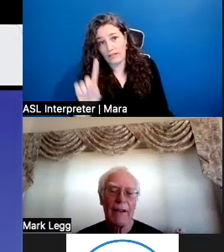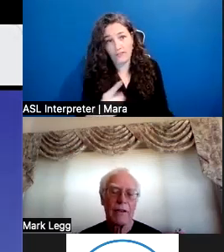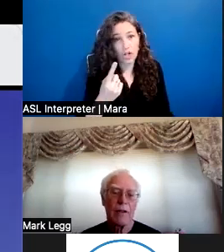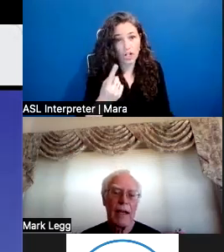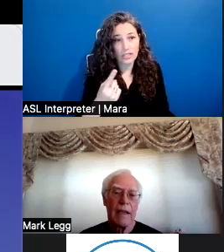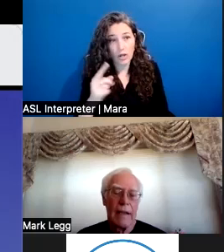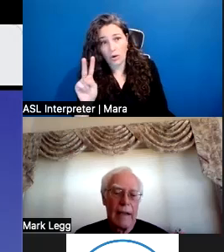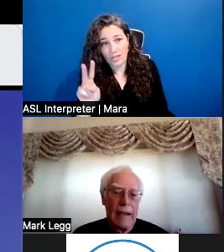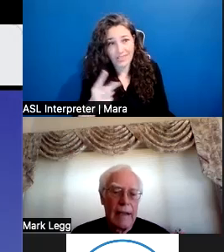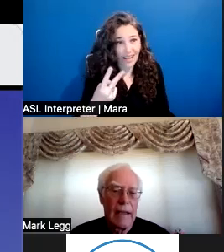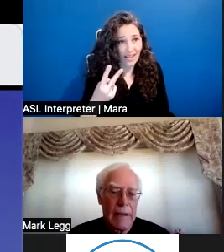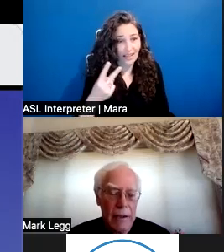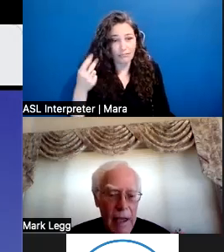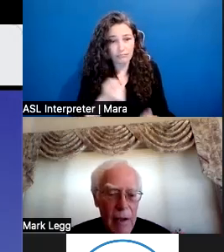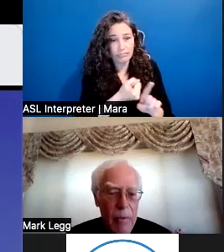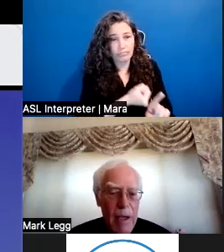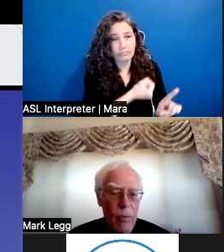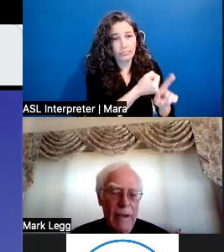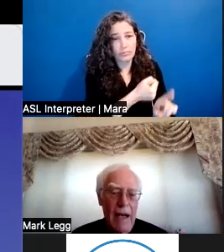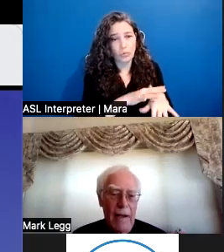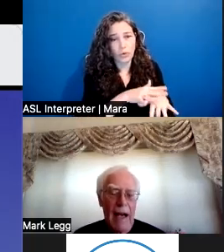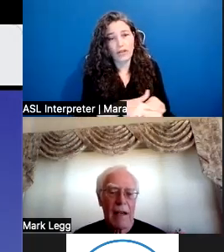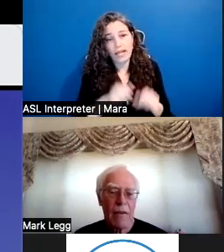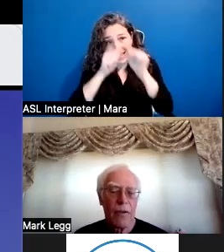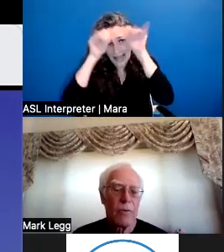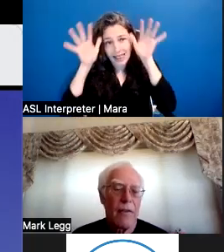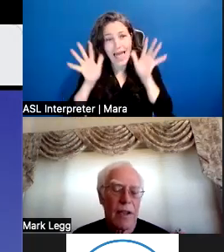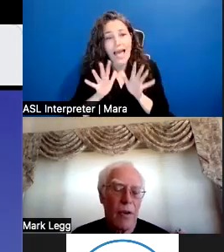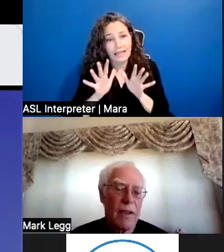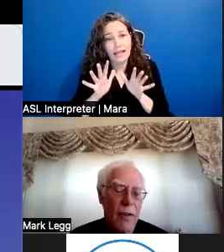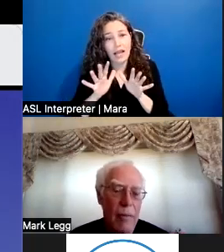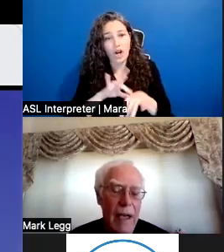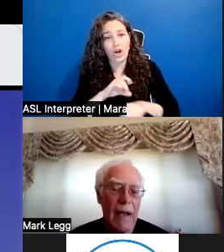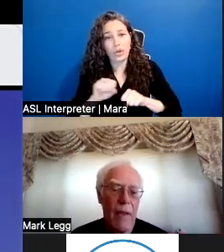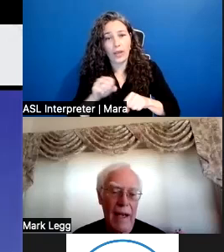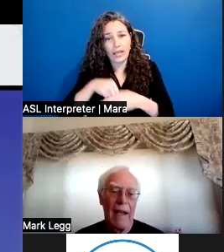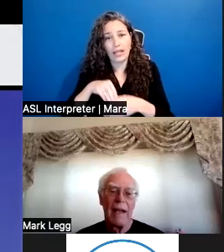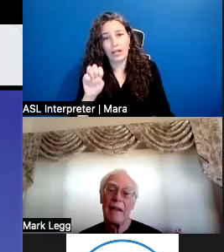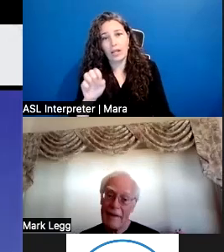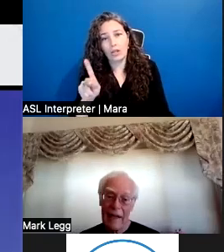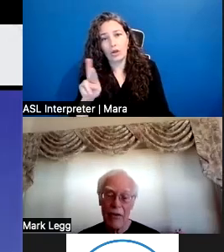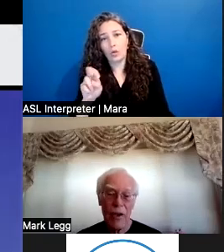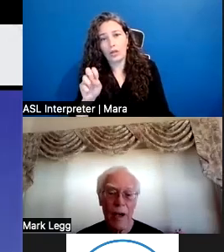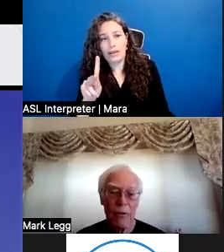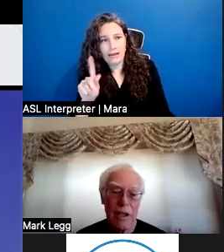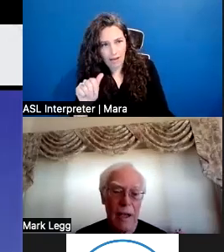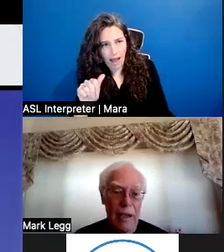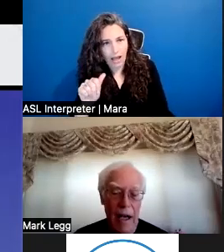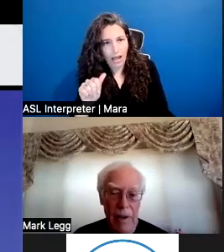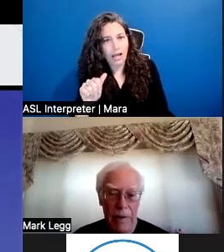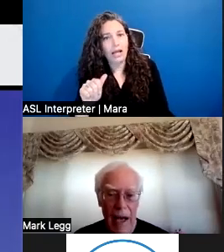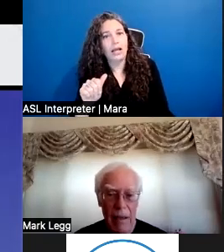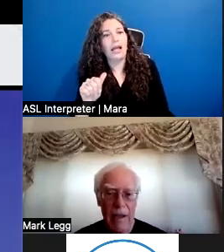the Alaska earthquake in Eureka, when people went down the docks after the first wave because it wasn't very big, and then the second and third waves are much